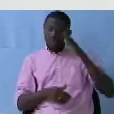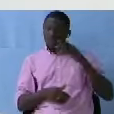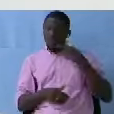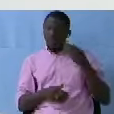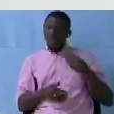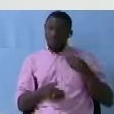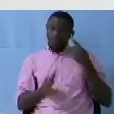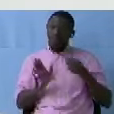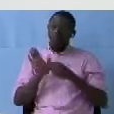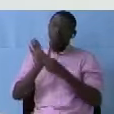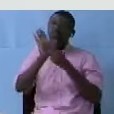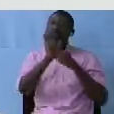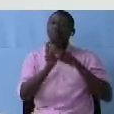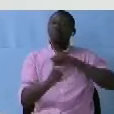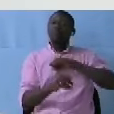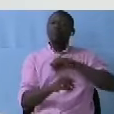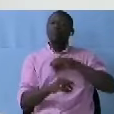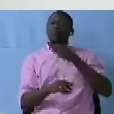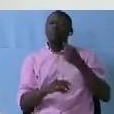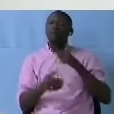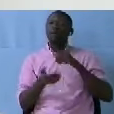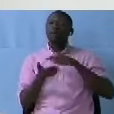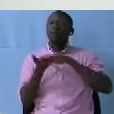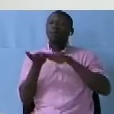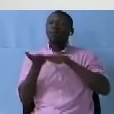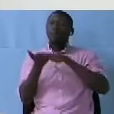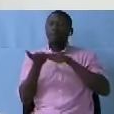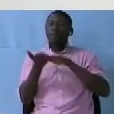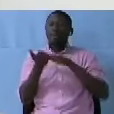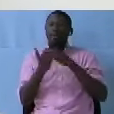presenting himself as a medical